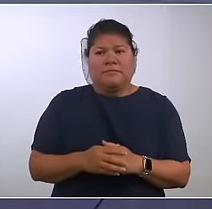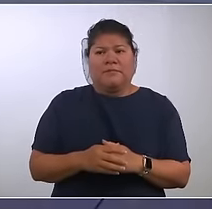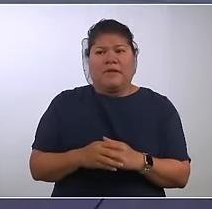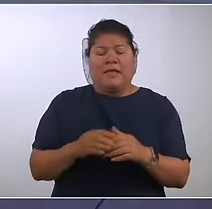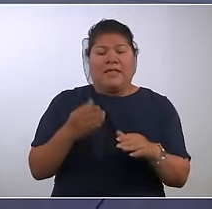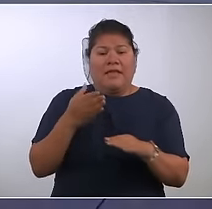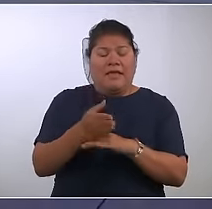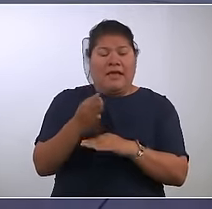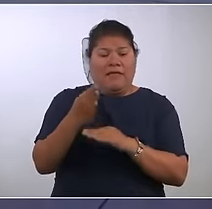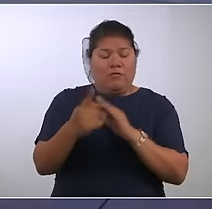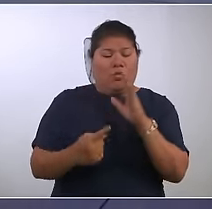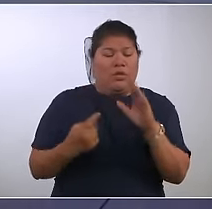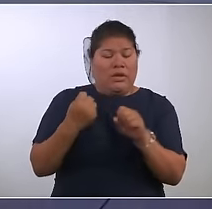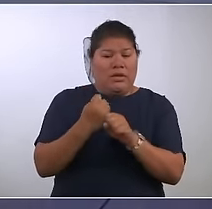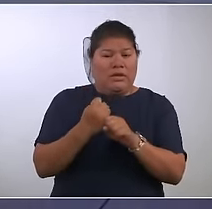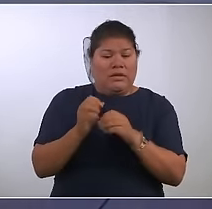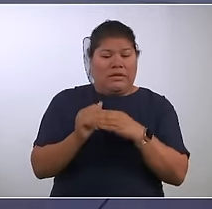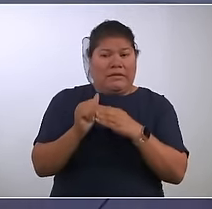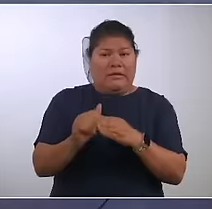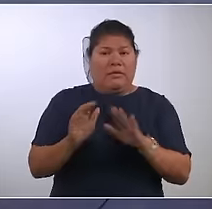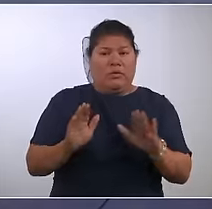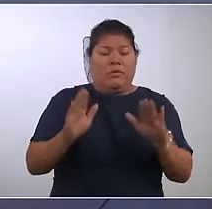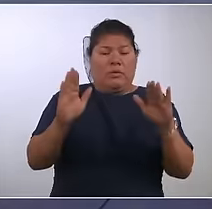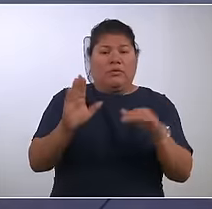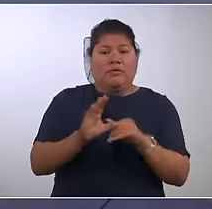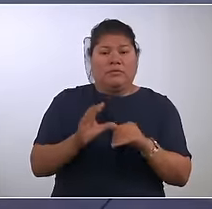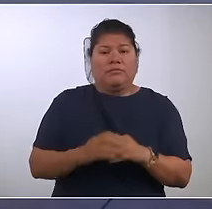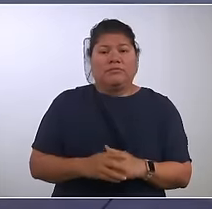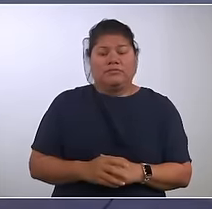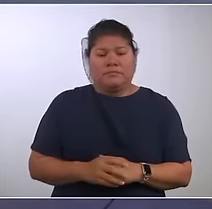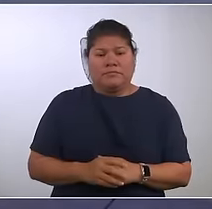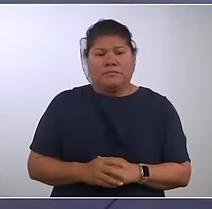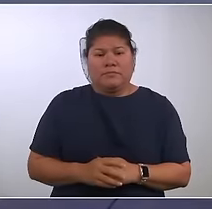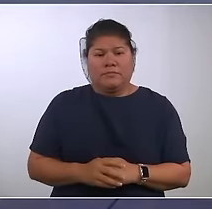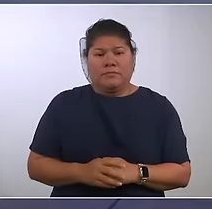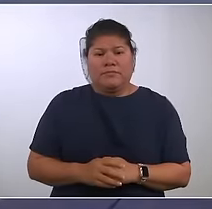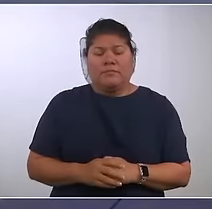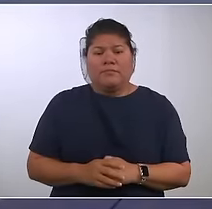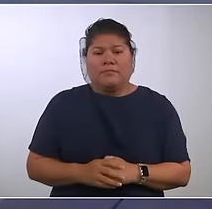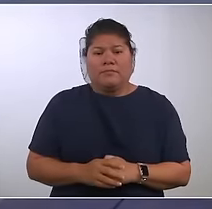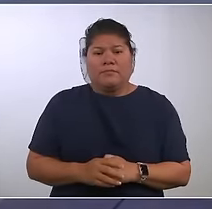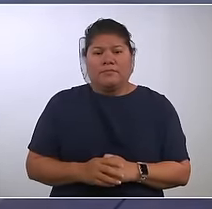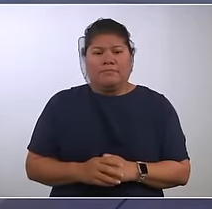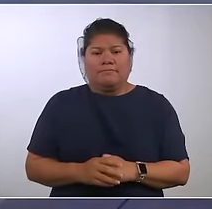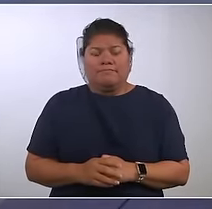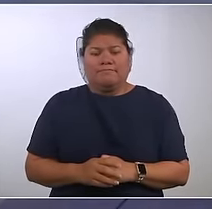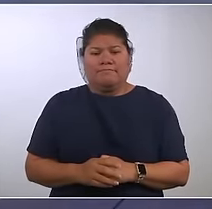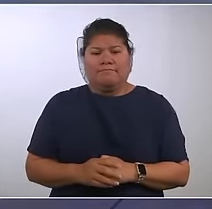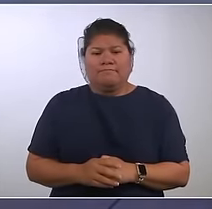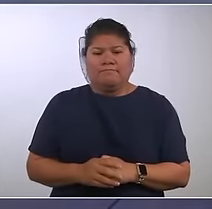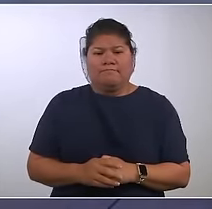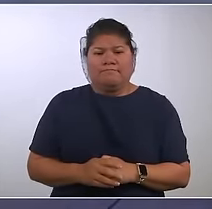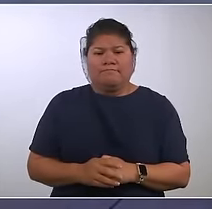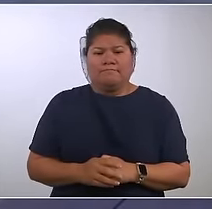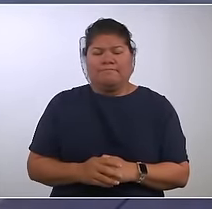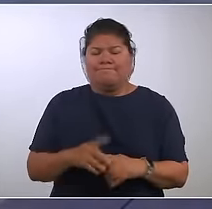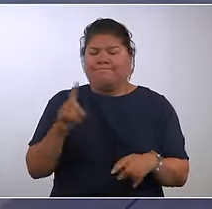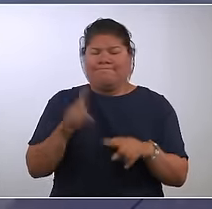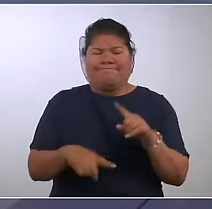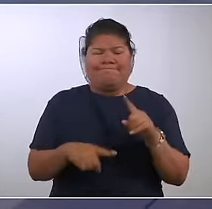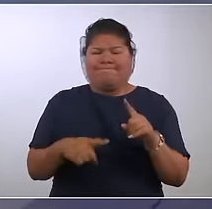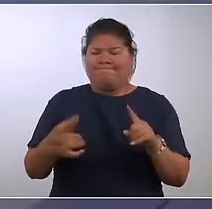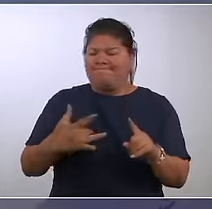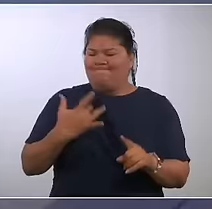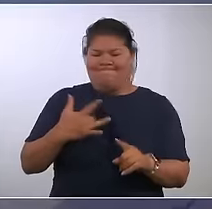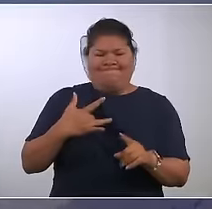de un año de liderar a esta gran iglesia, after a year of leadership on this great church, no puedo escapar el sentir, I can't